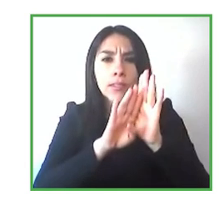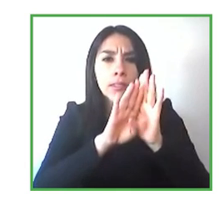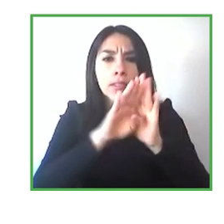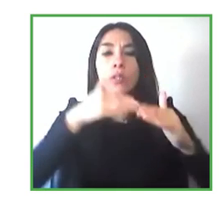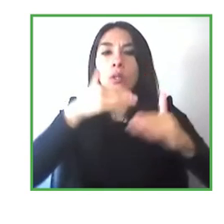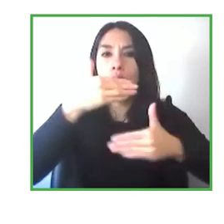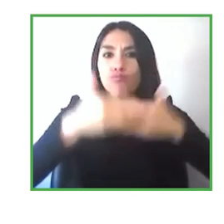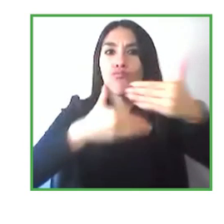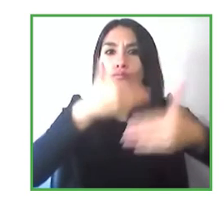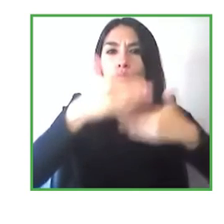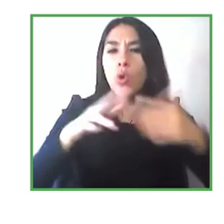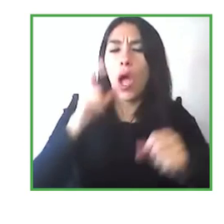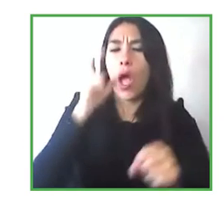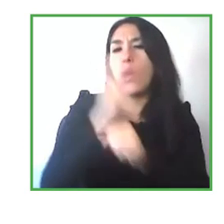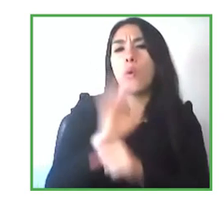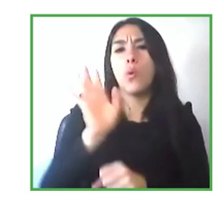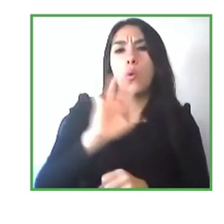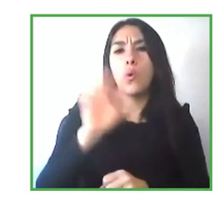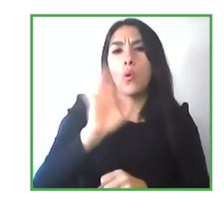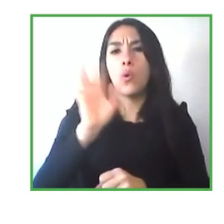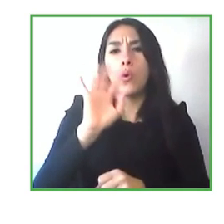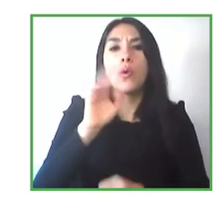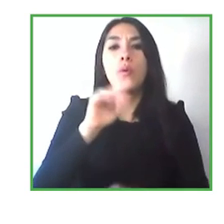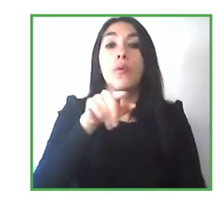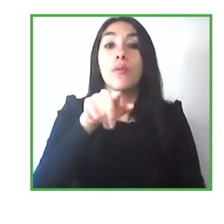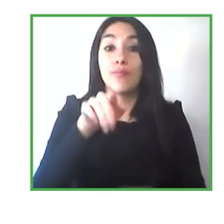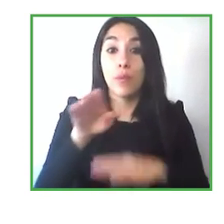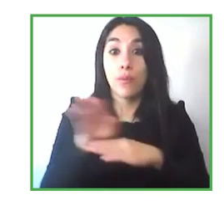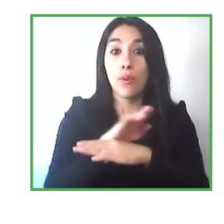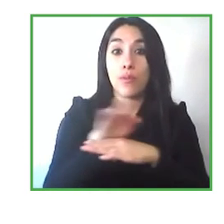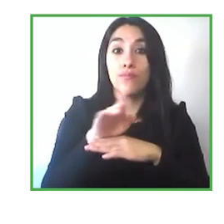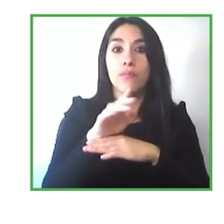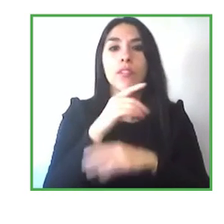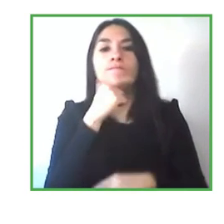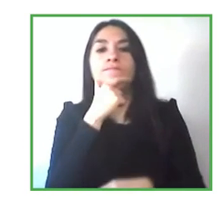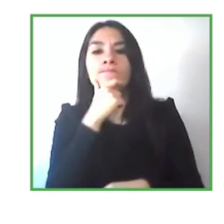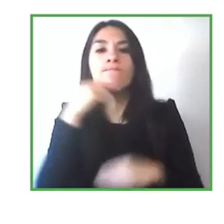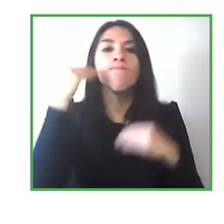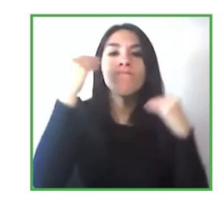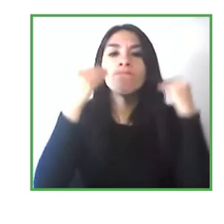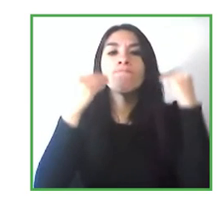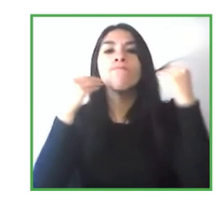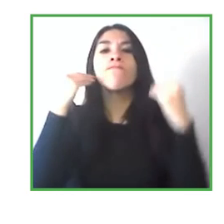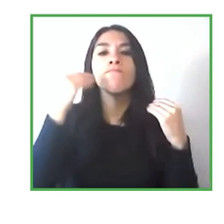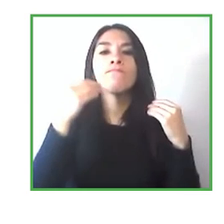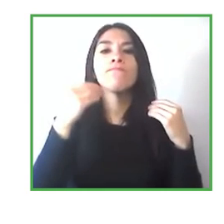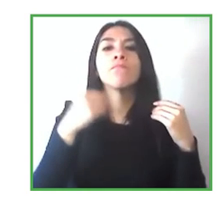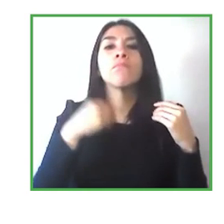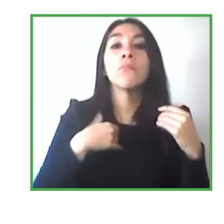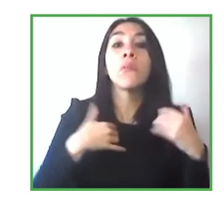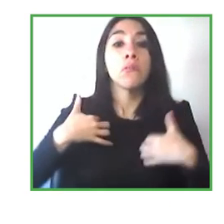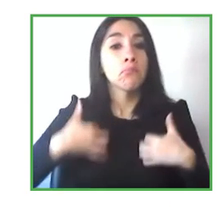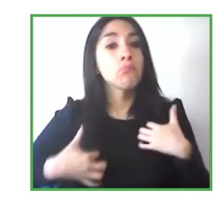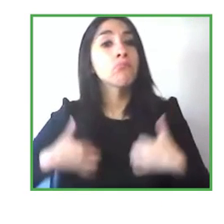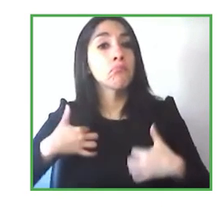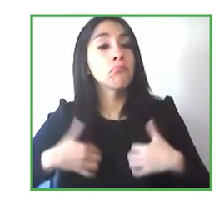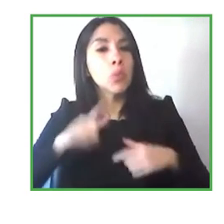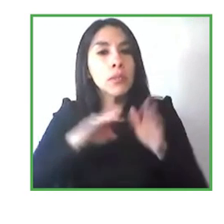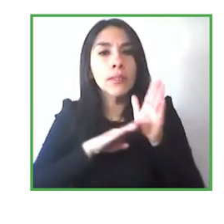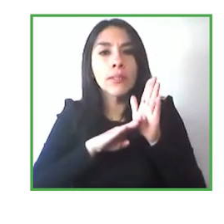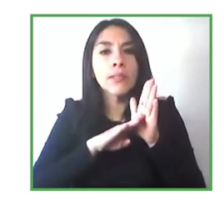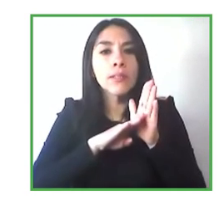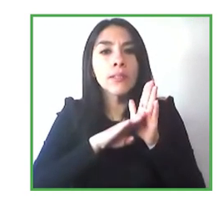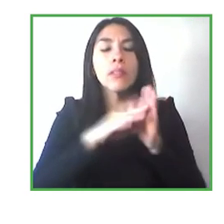and it was very positive for companies. So they started to feel an overall confidence in sharing with